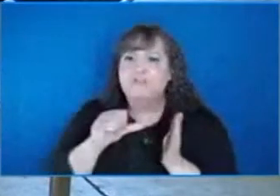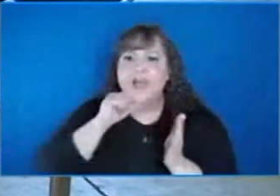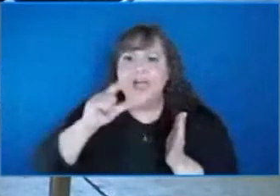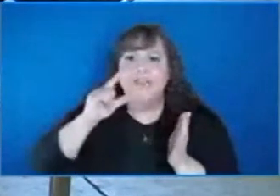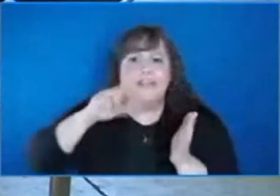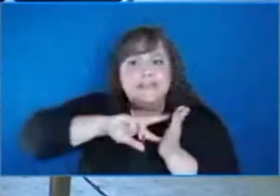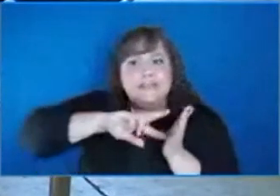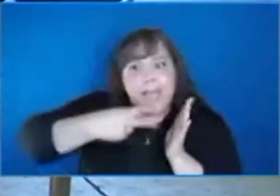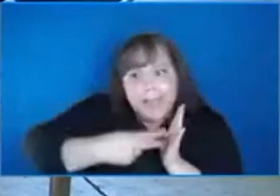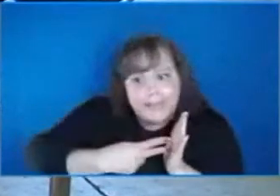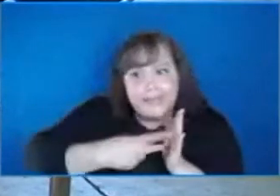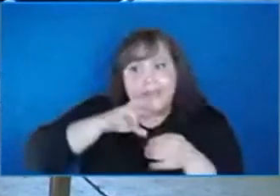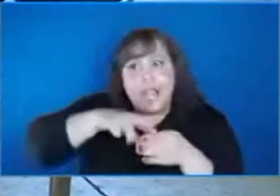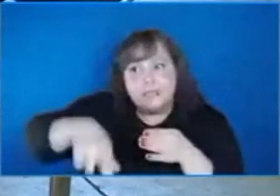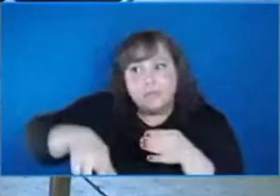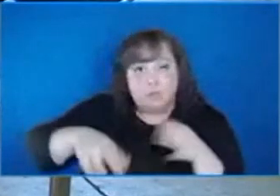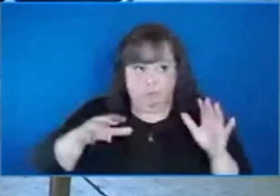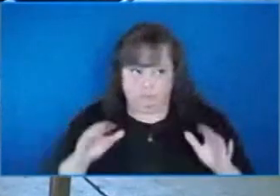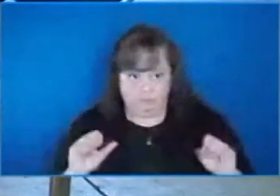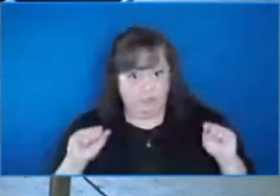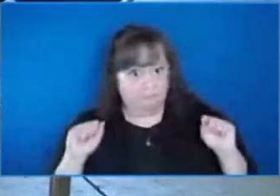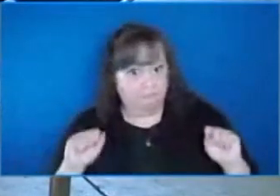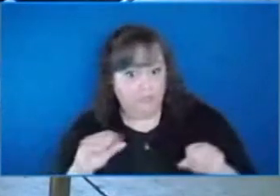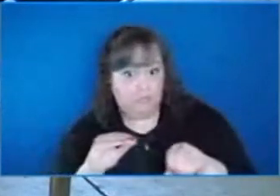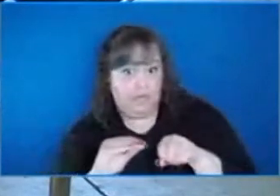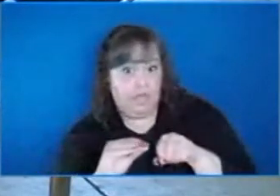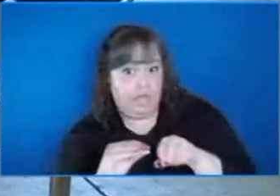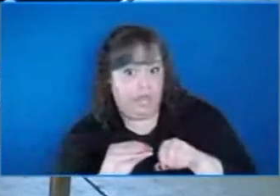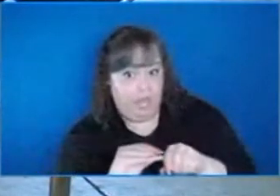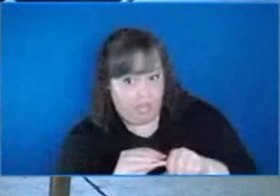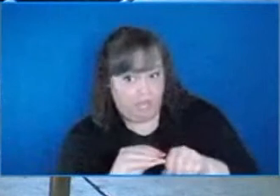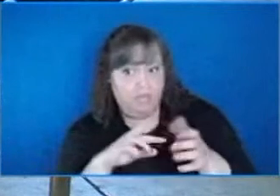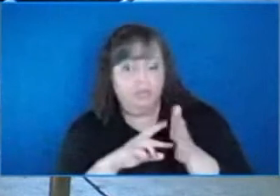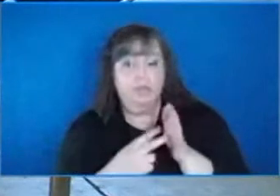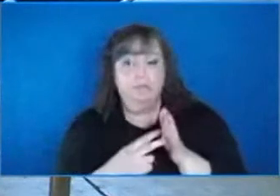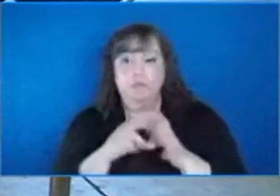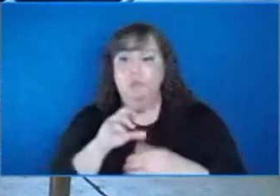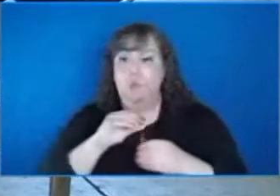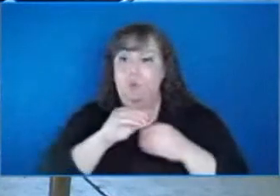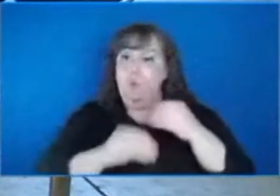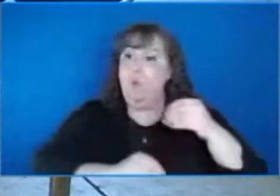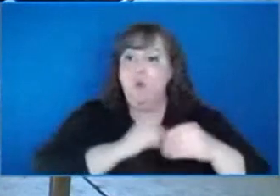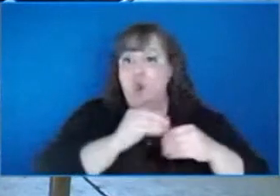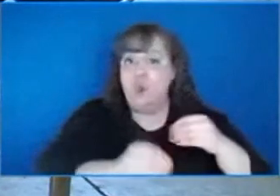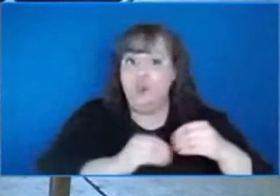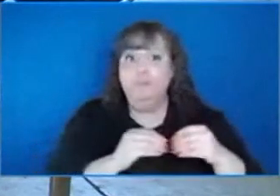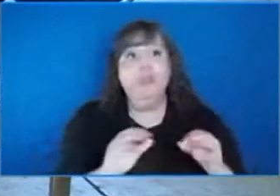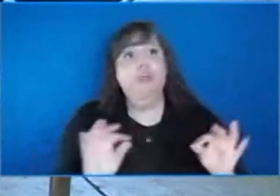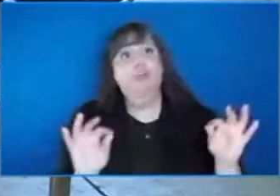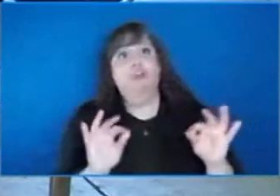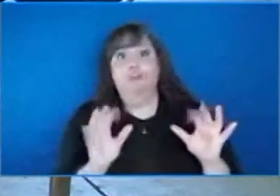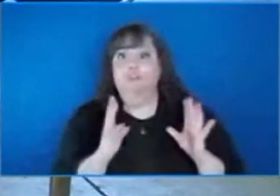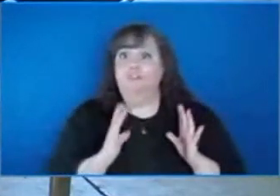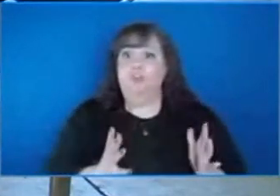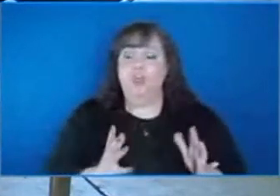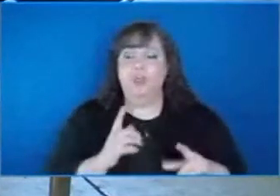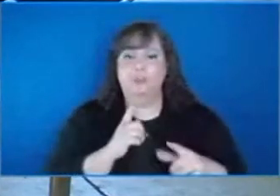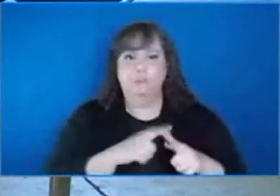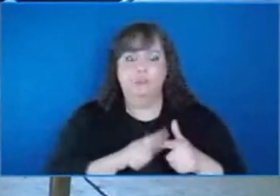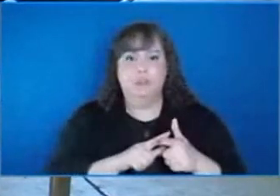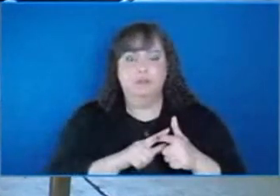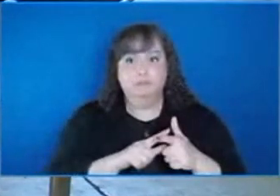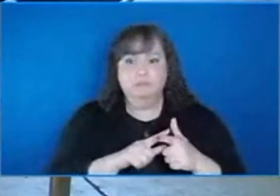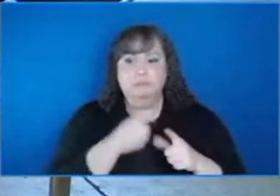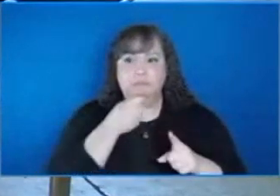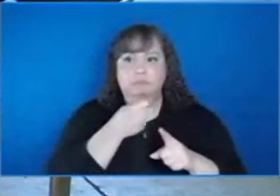a nudge might change an orbit from an innocuous one to one that does put it on a collision course with Earth?